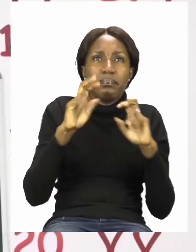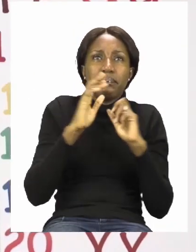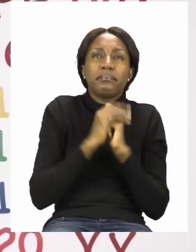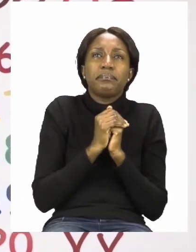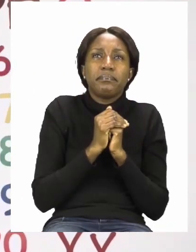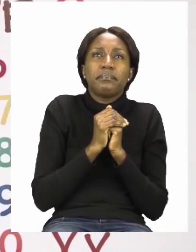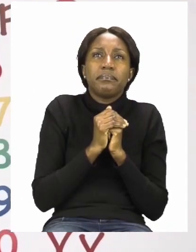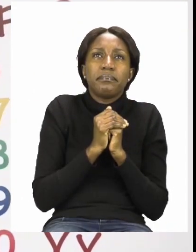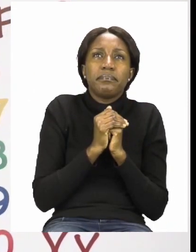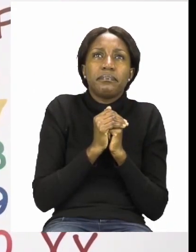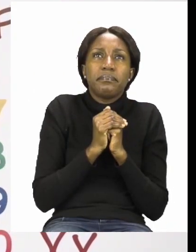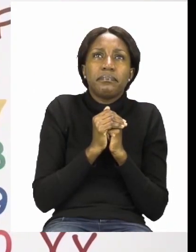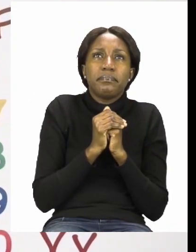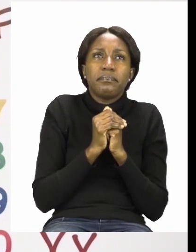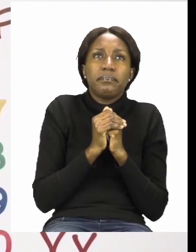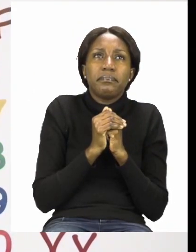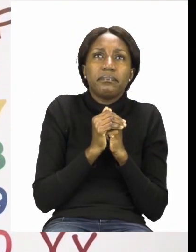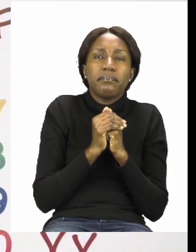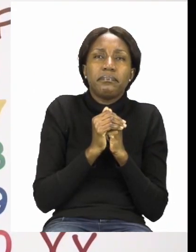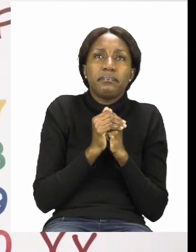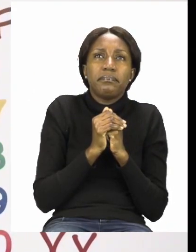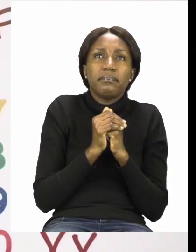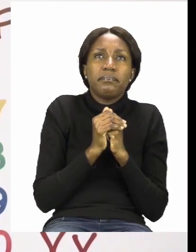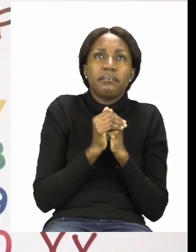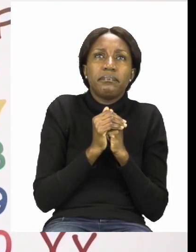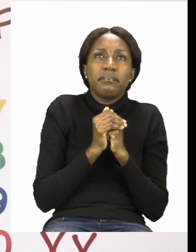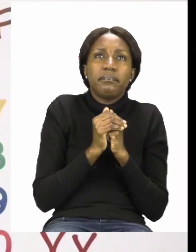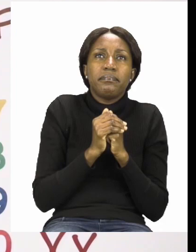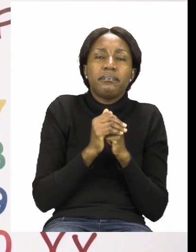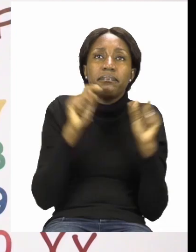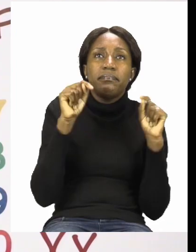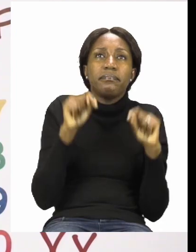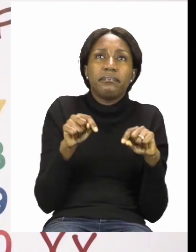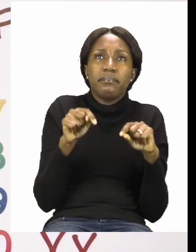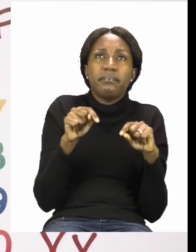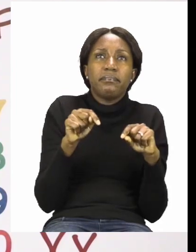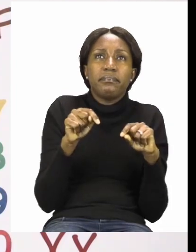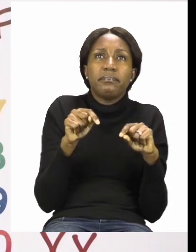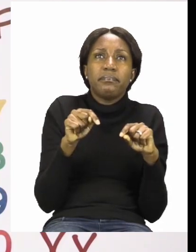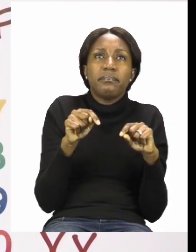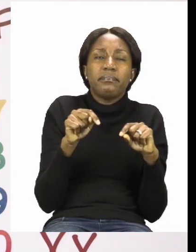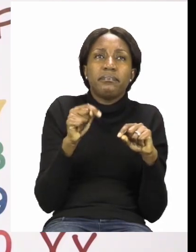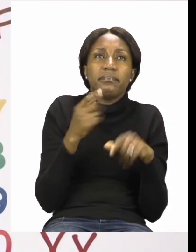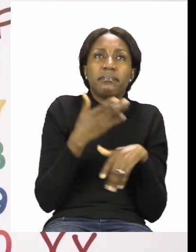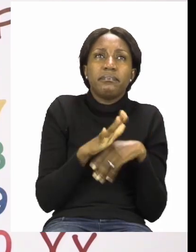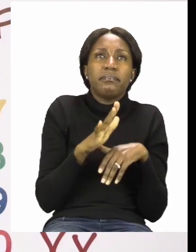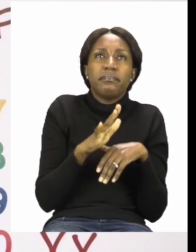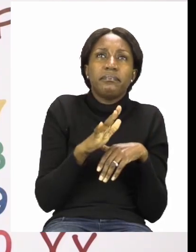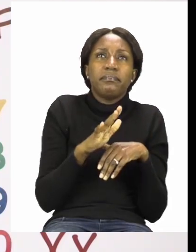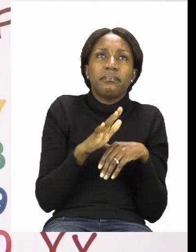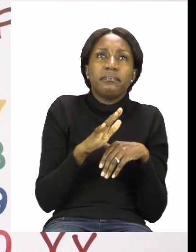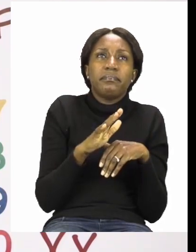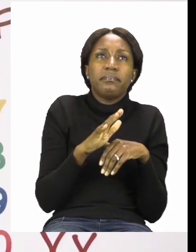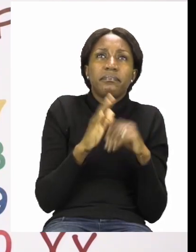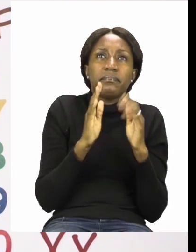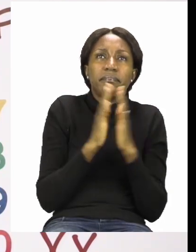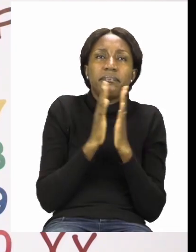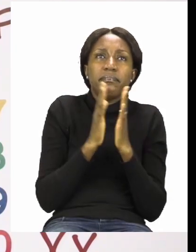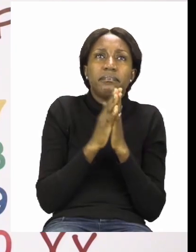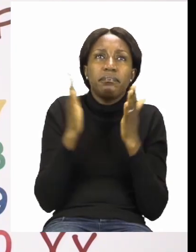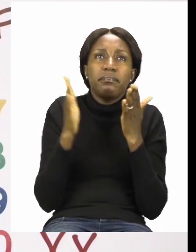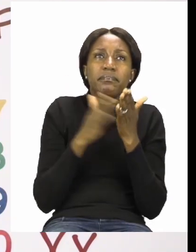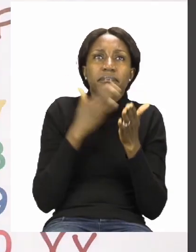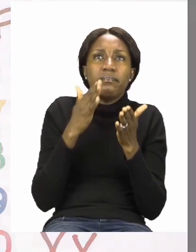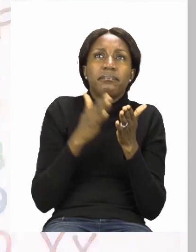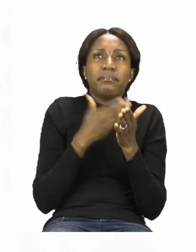the rest of the letters. Now, when you're done with that page, boys and girls, I'd like you to please turn to the next